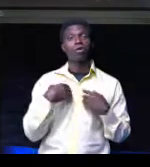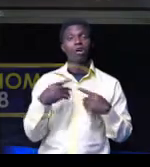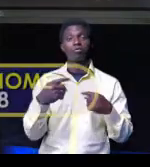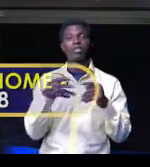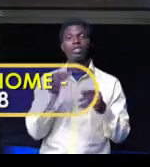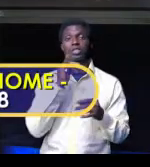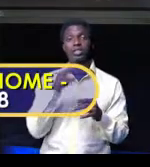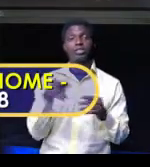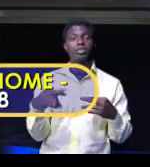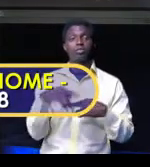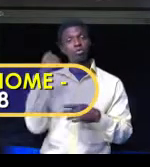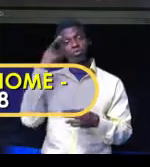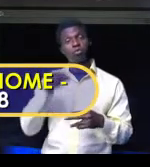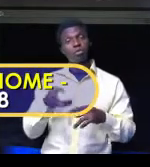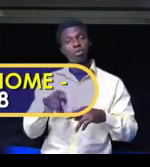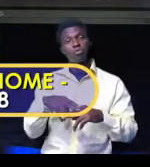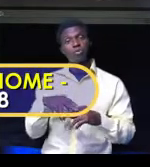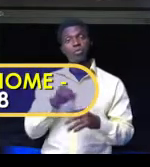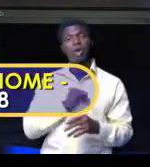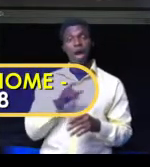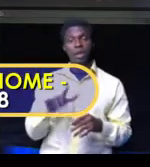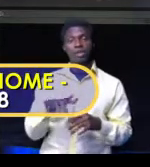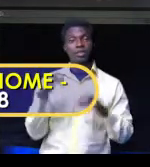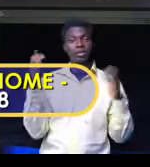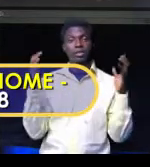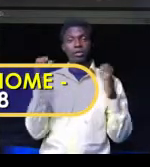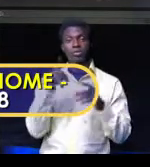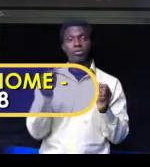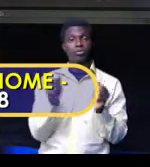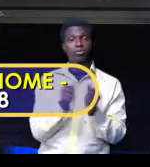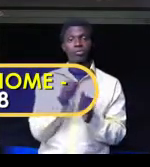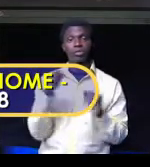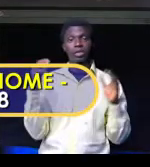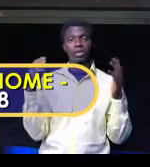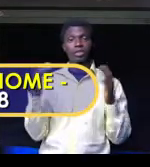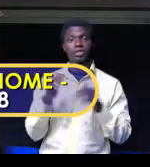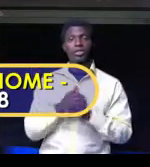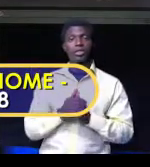tried, there's room for improvement. I still celebrate you with a cheer.